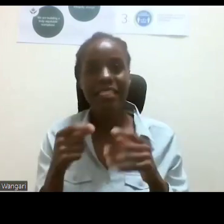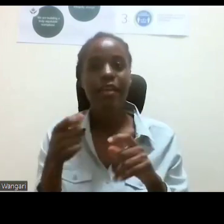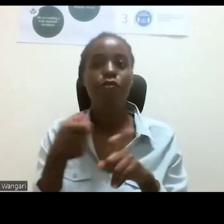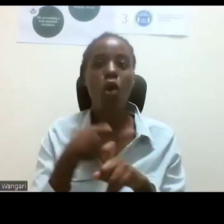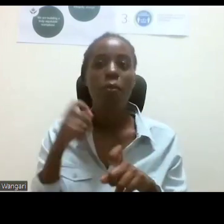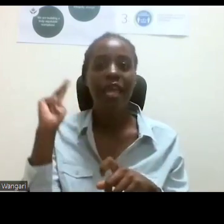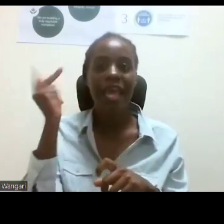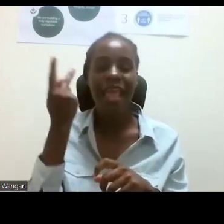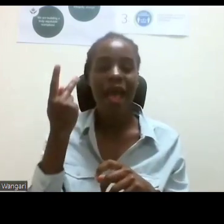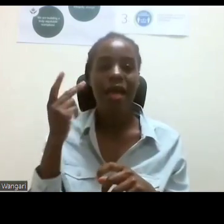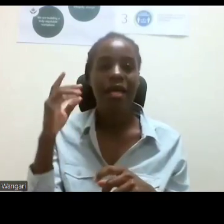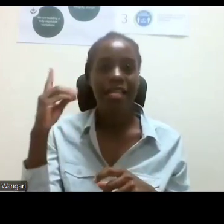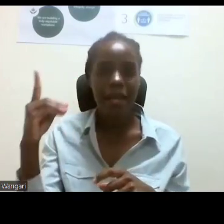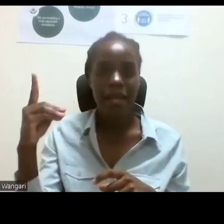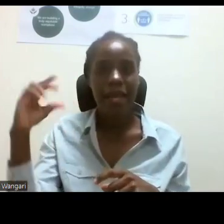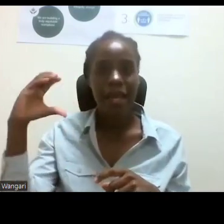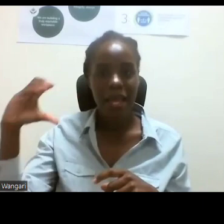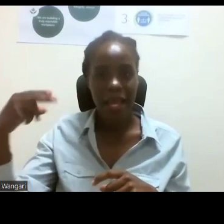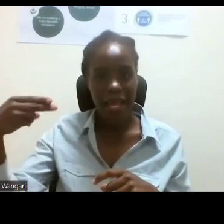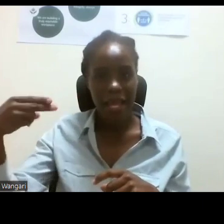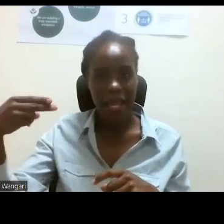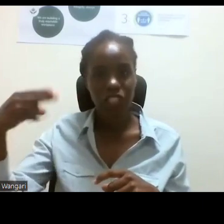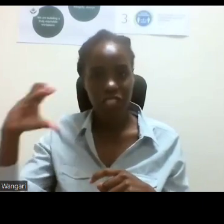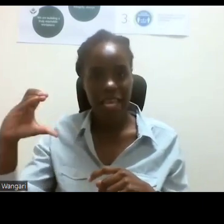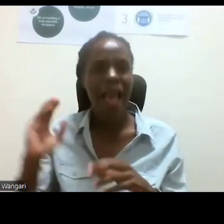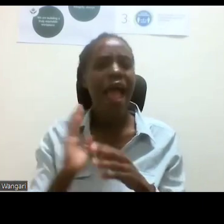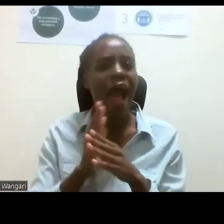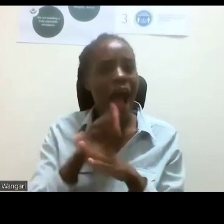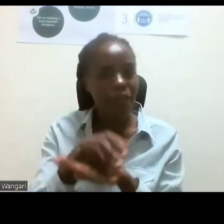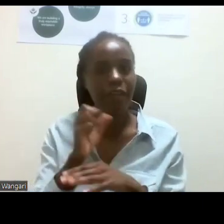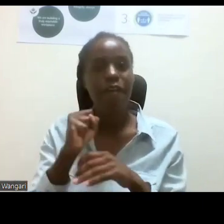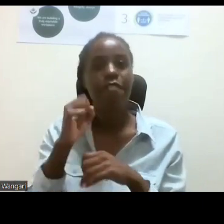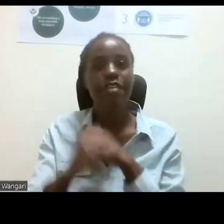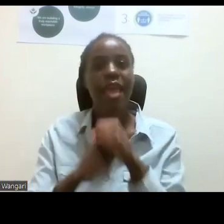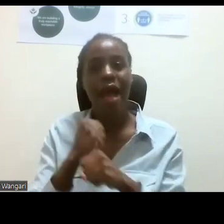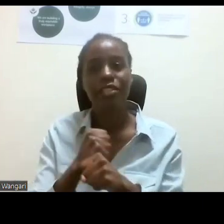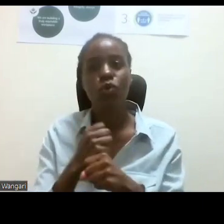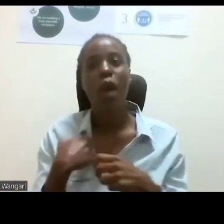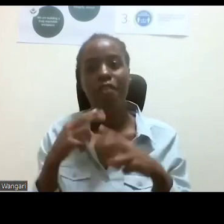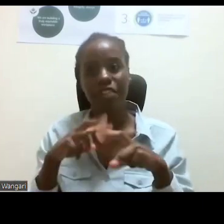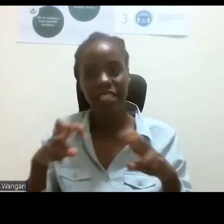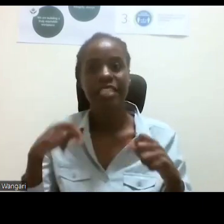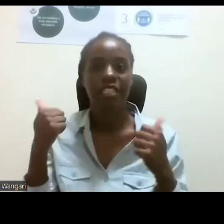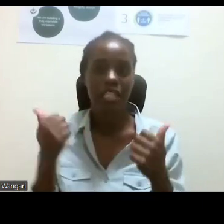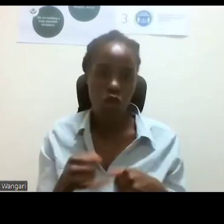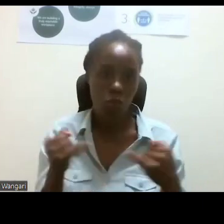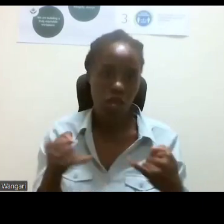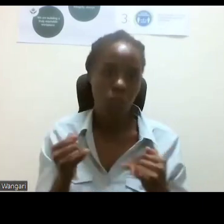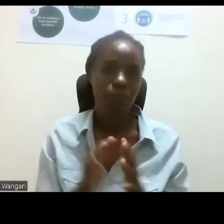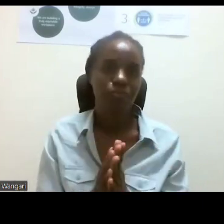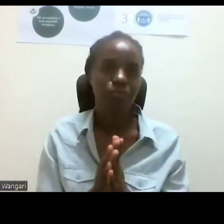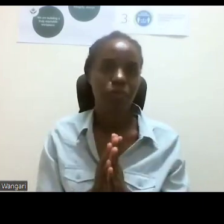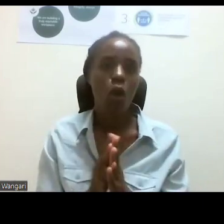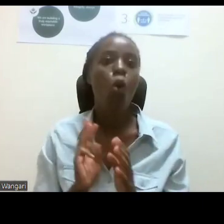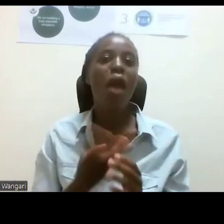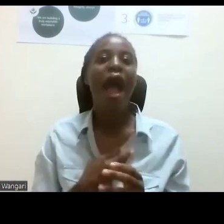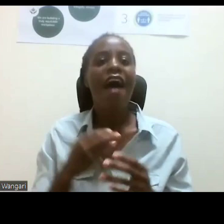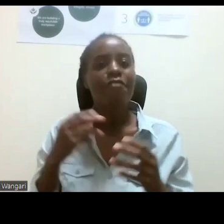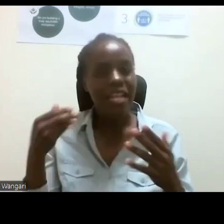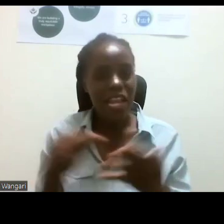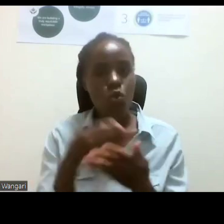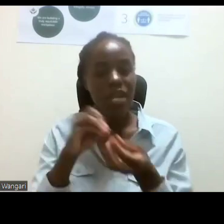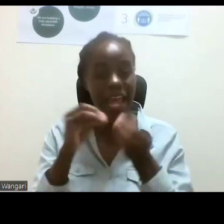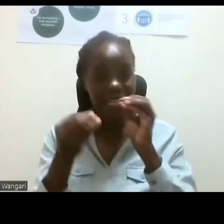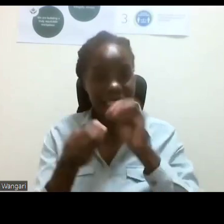Survey, which is generated after every 5 years. The primary objective of the KDHS is to provide up-to-date demographic health